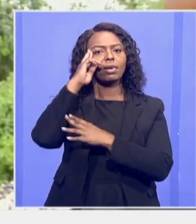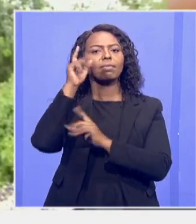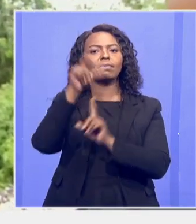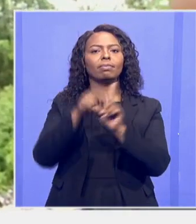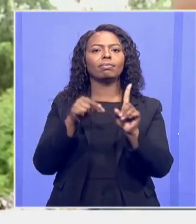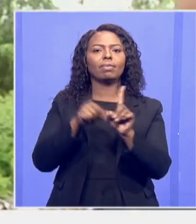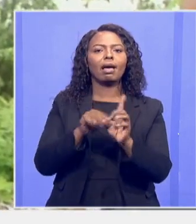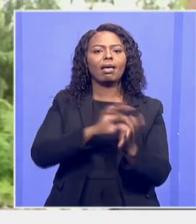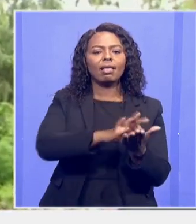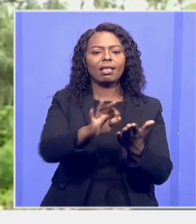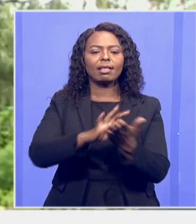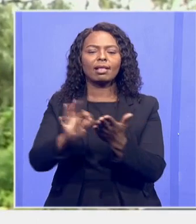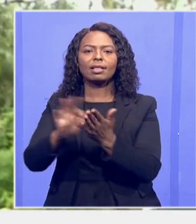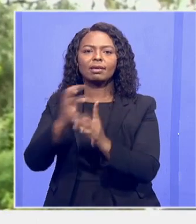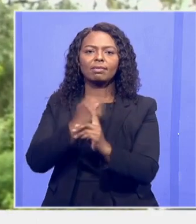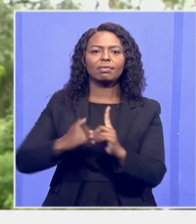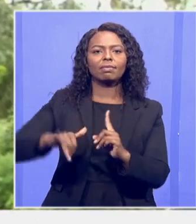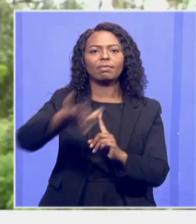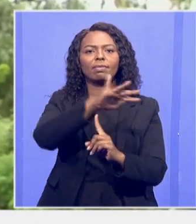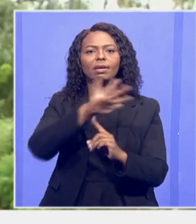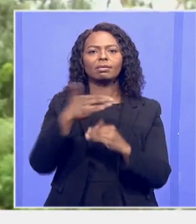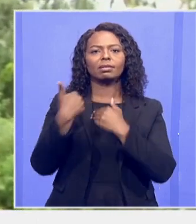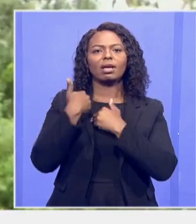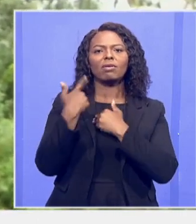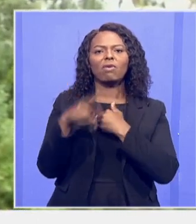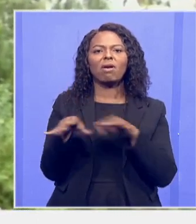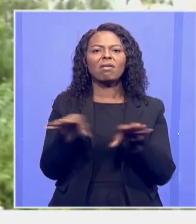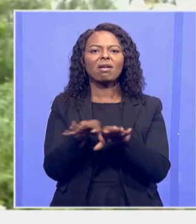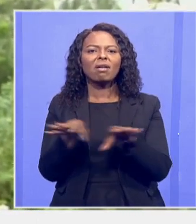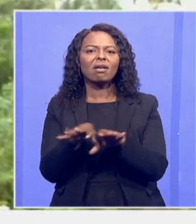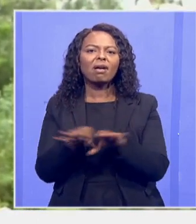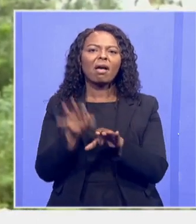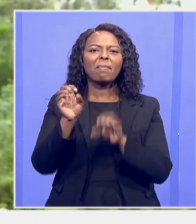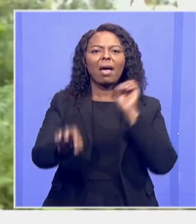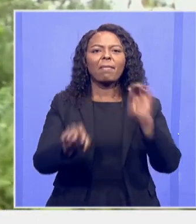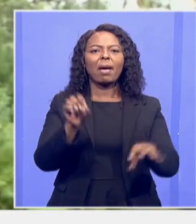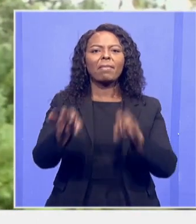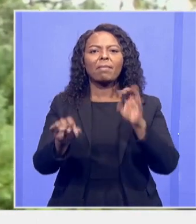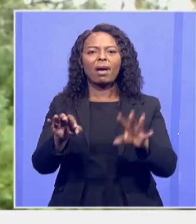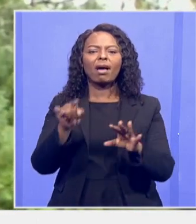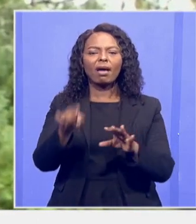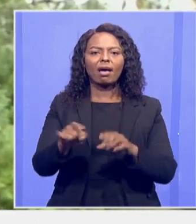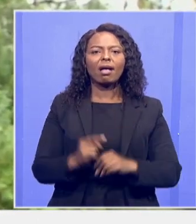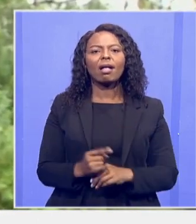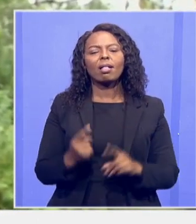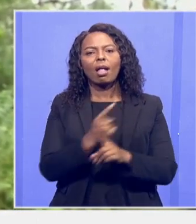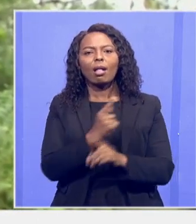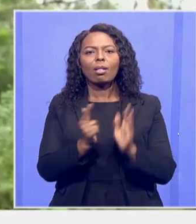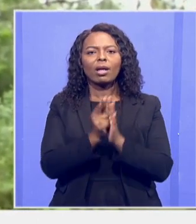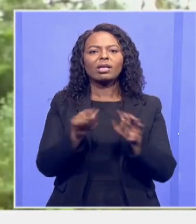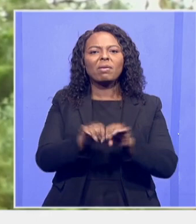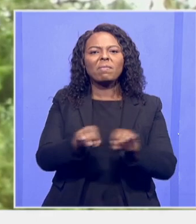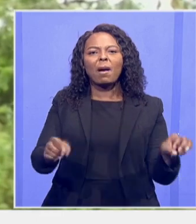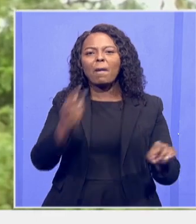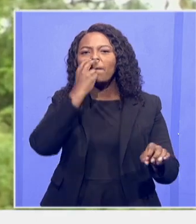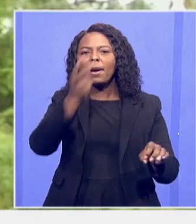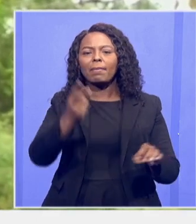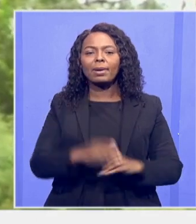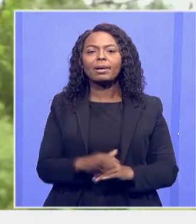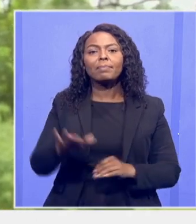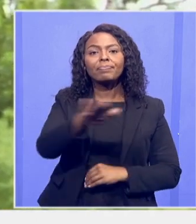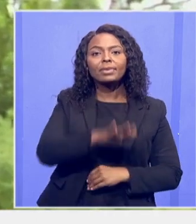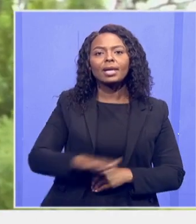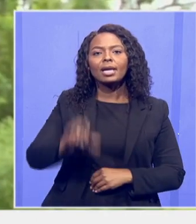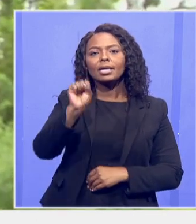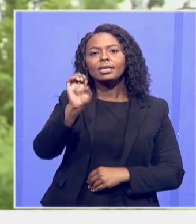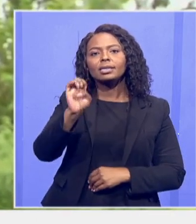rescuing them from the inhumanity of illegal dumping and sewage spillages. So we're launching it here in Sebokeng because the Sebokeng region of Gauteng